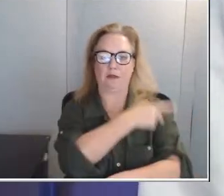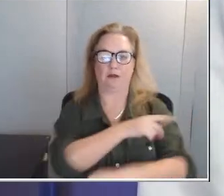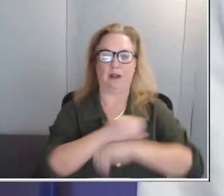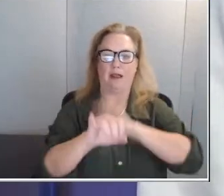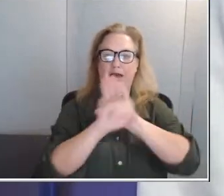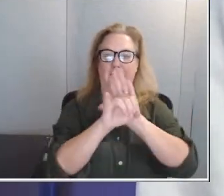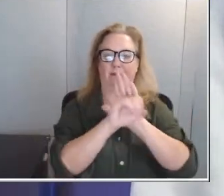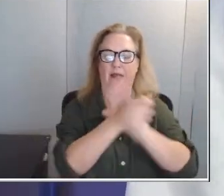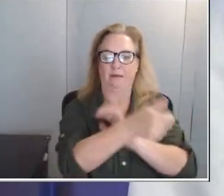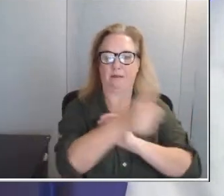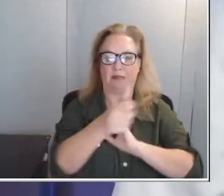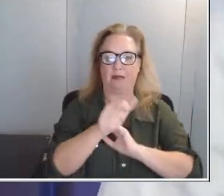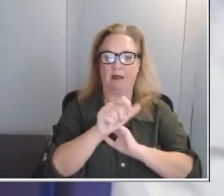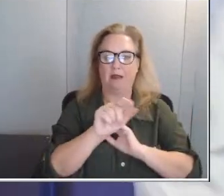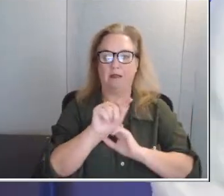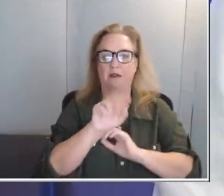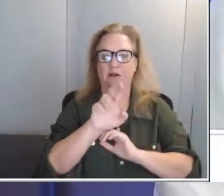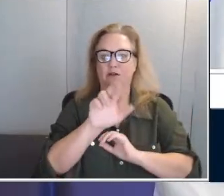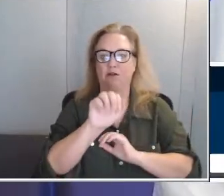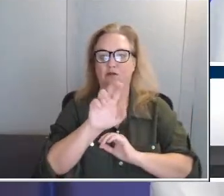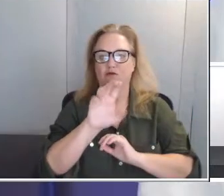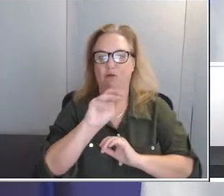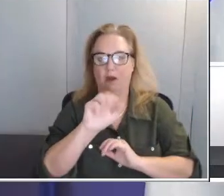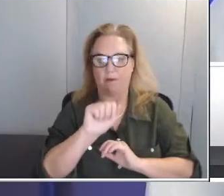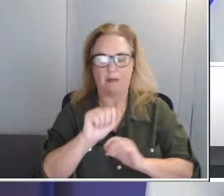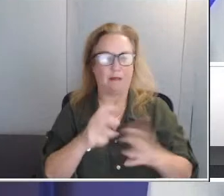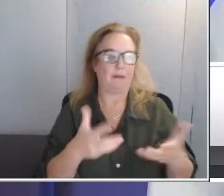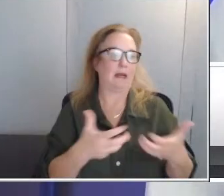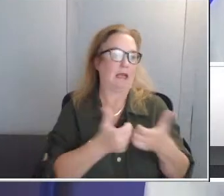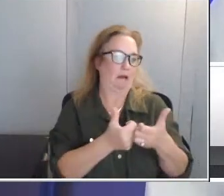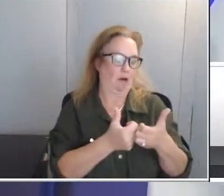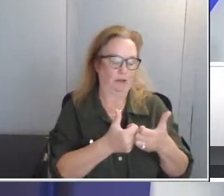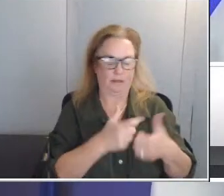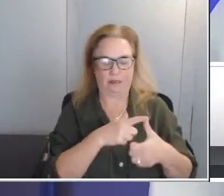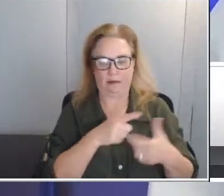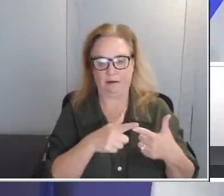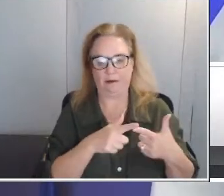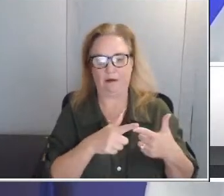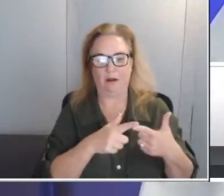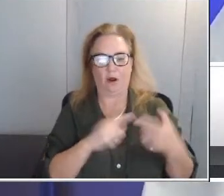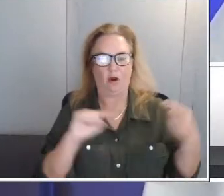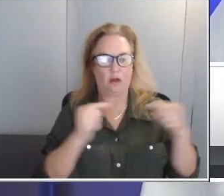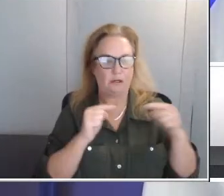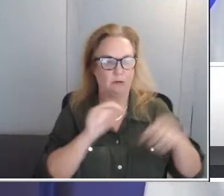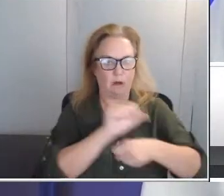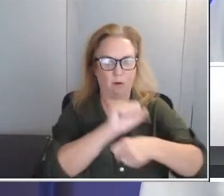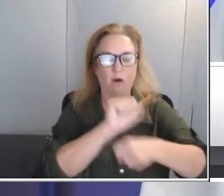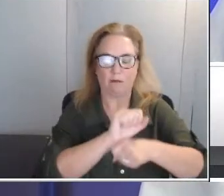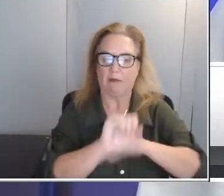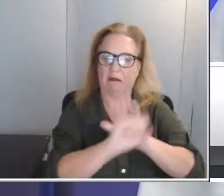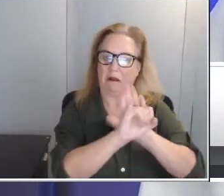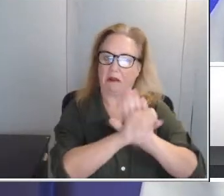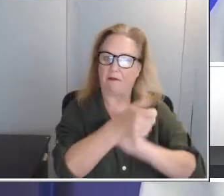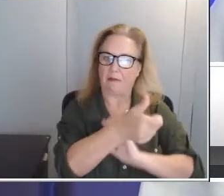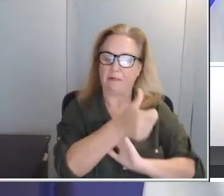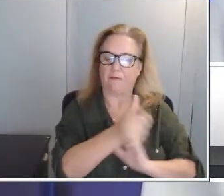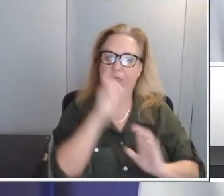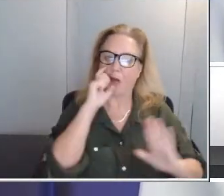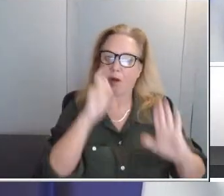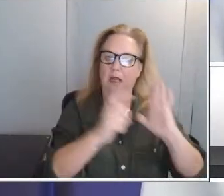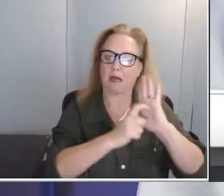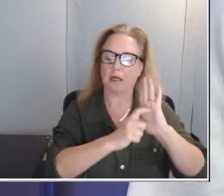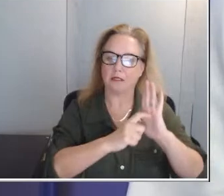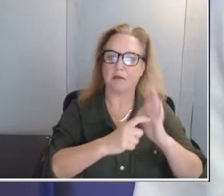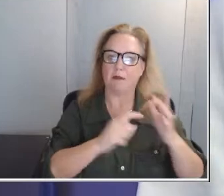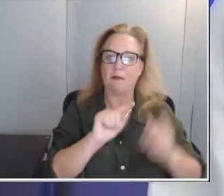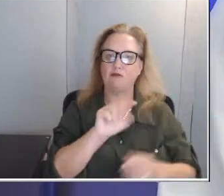themselves as a trauma patient because they know I've been in a car accident or I had an injury at work, and they recognize that they may be a